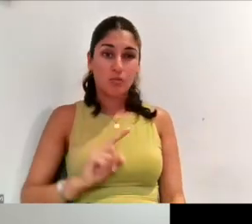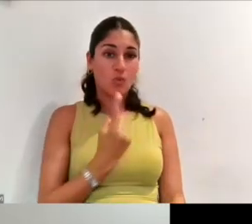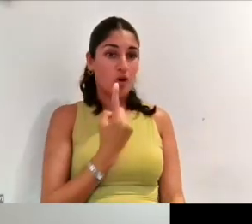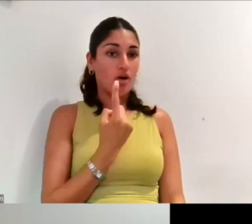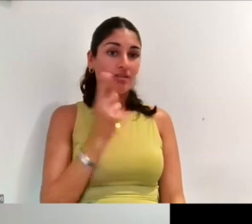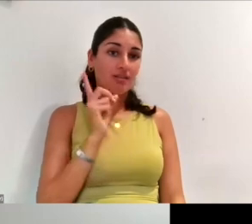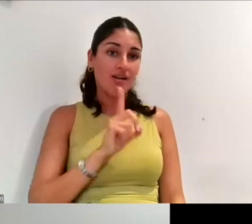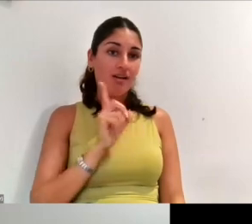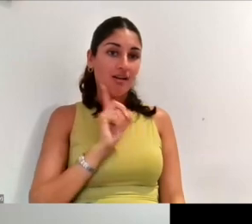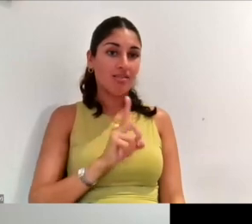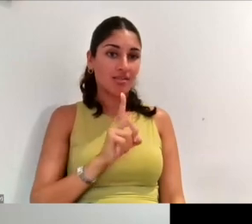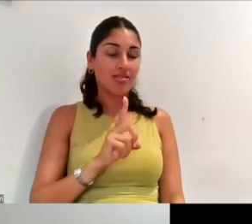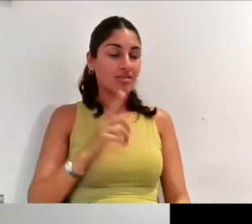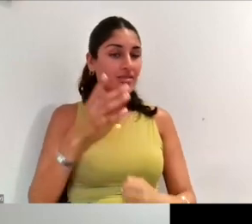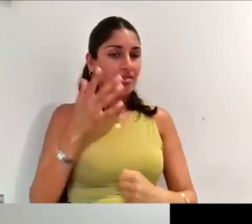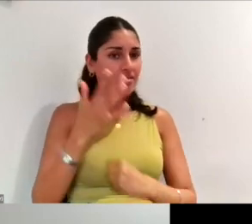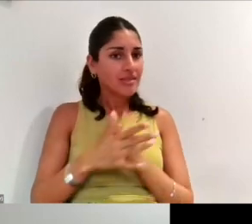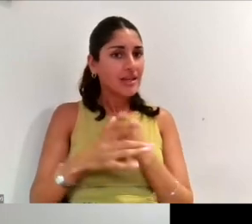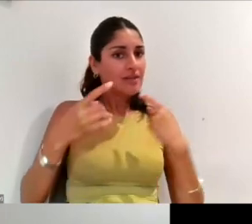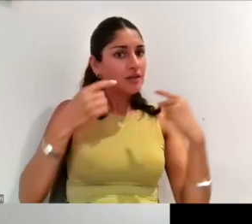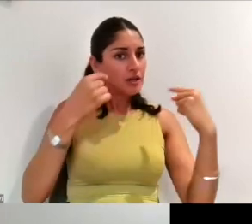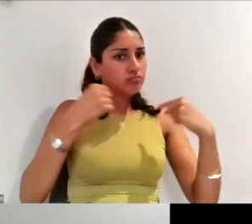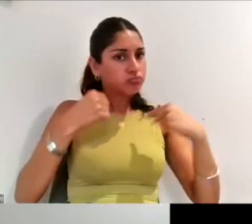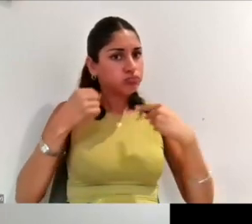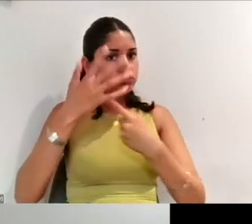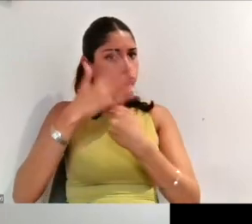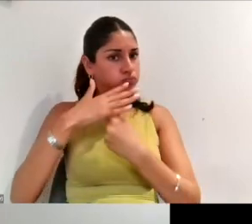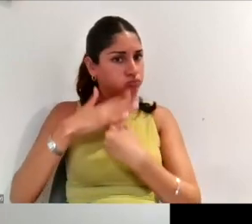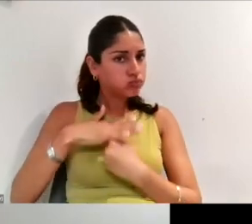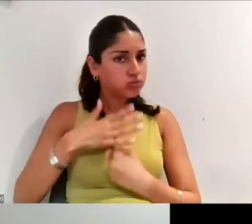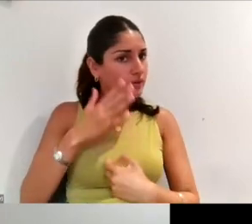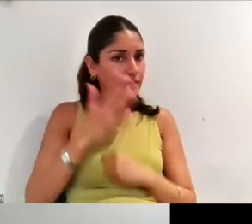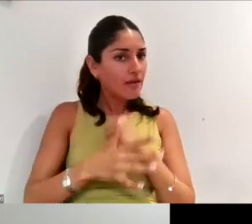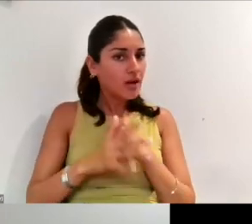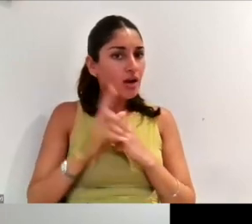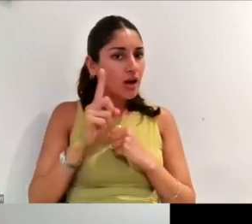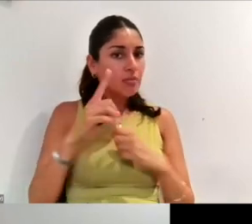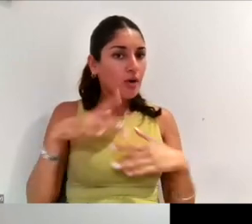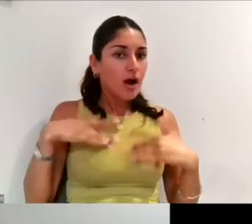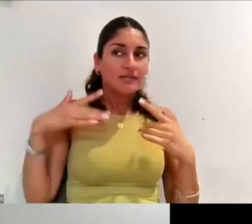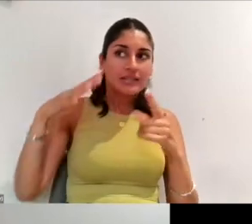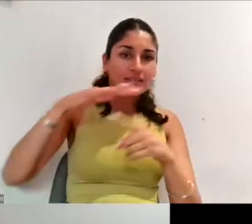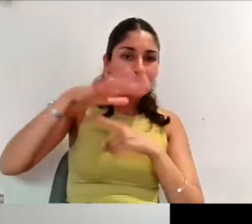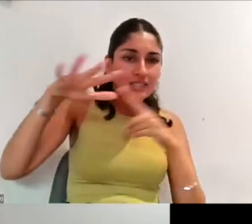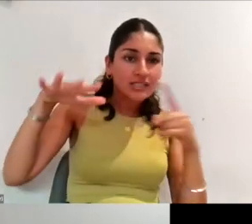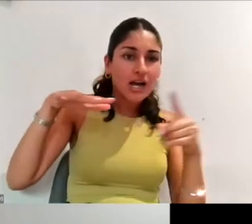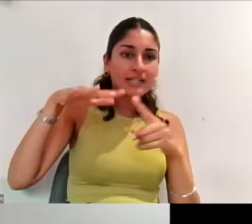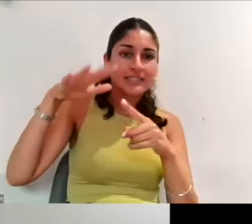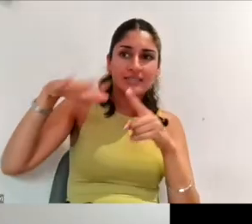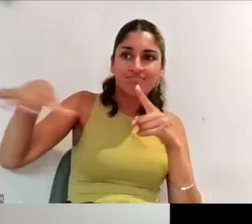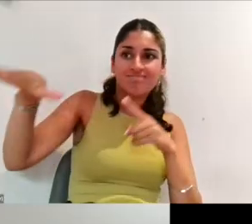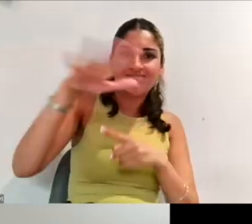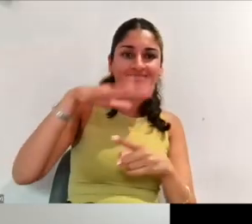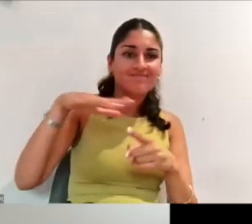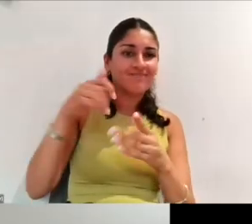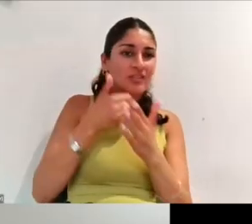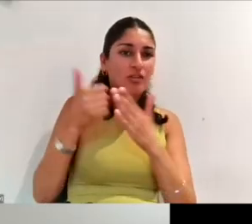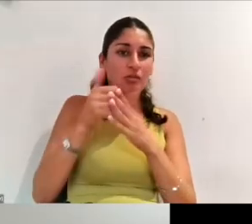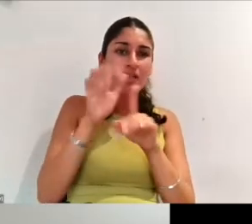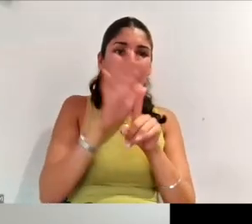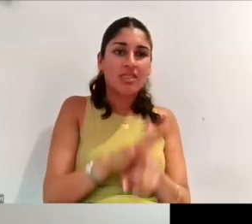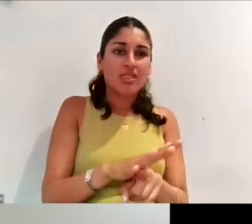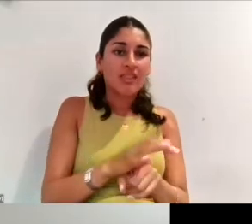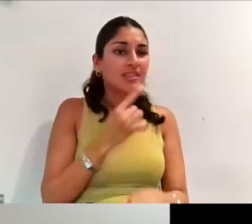this. But I do feel that a lot in society. So people would always go, "Oh, so you're the only